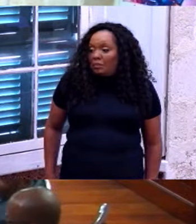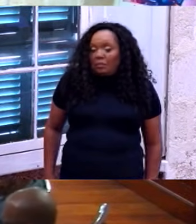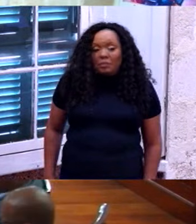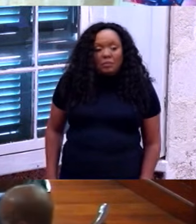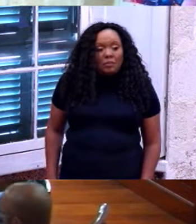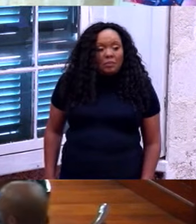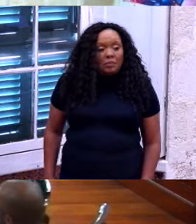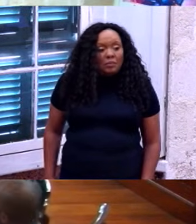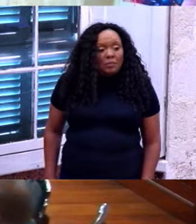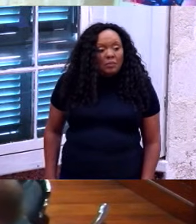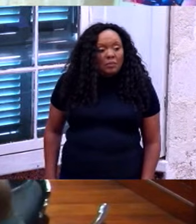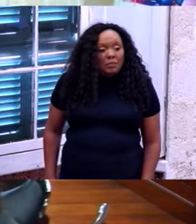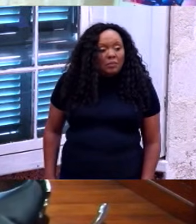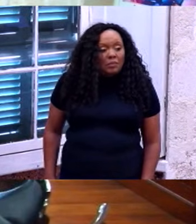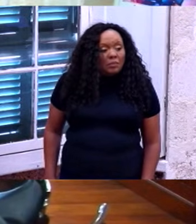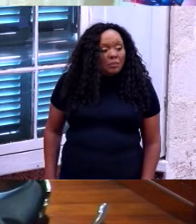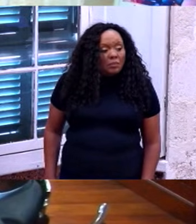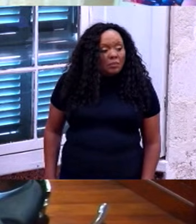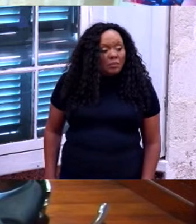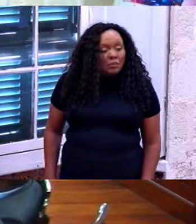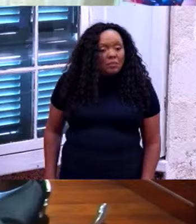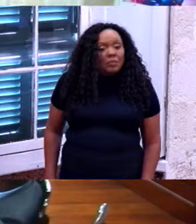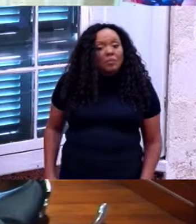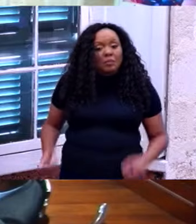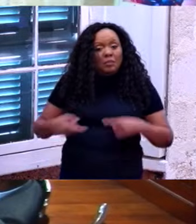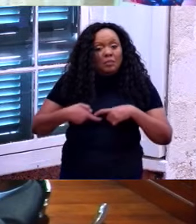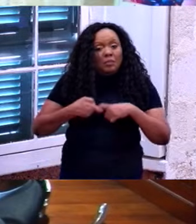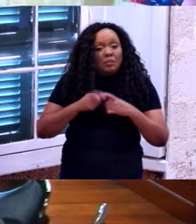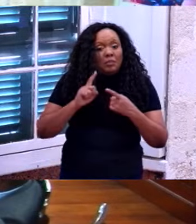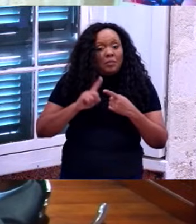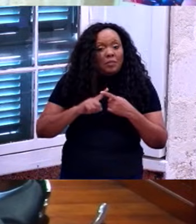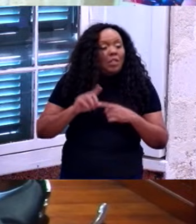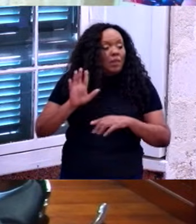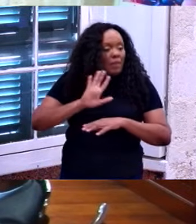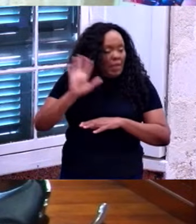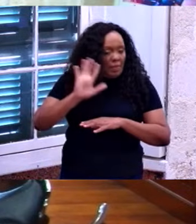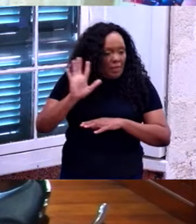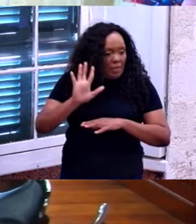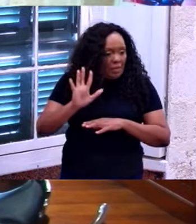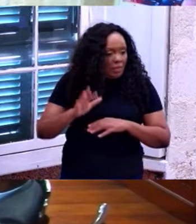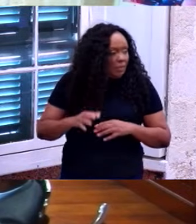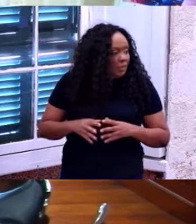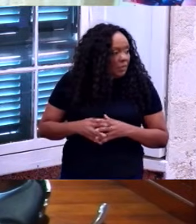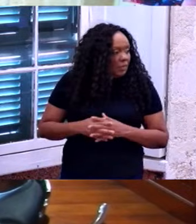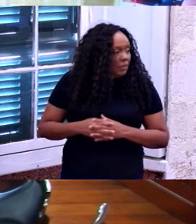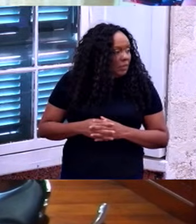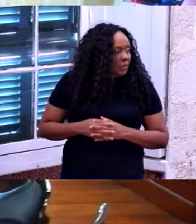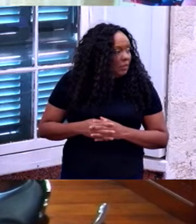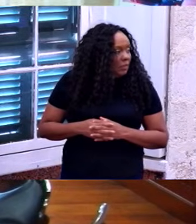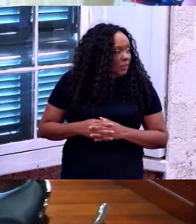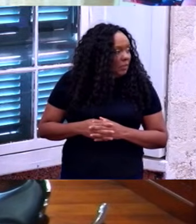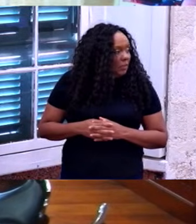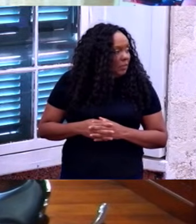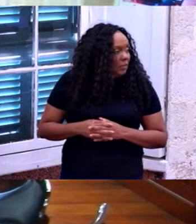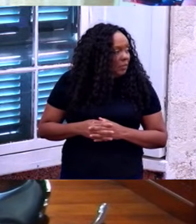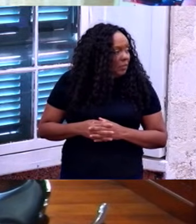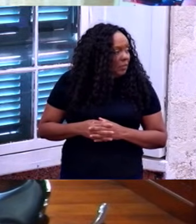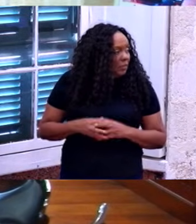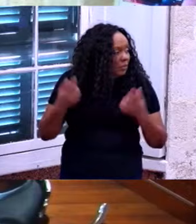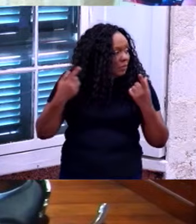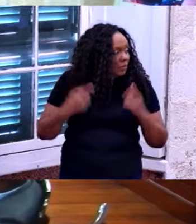The question is that this sitting be suspended until 5 p.m. today. Will those honorable senators in favor please say